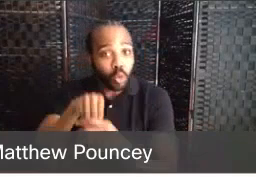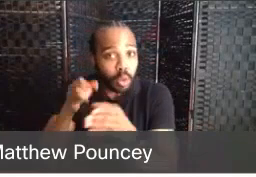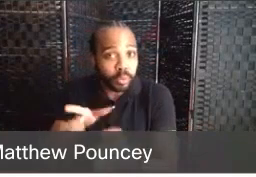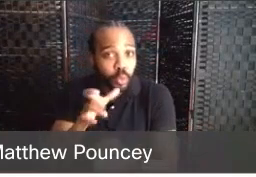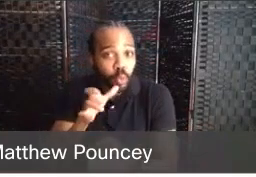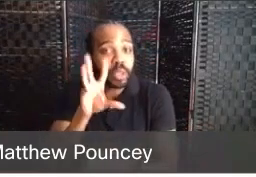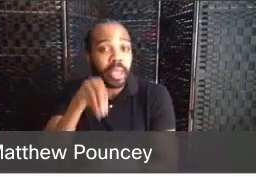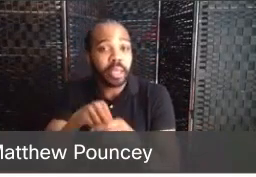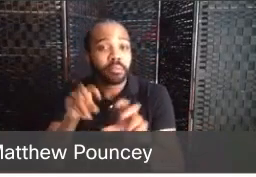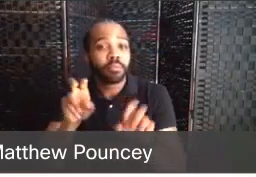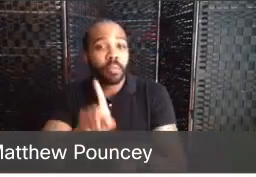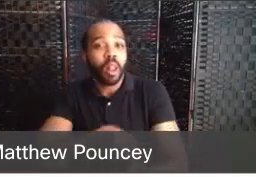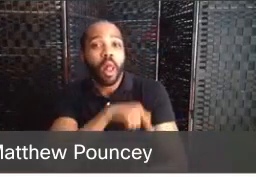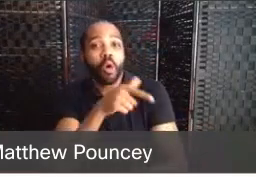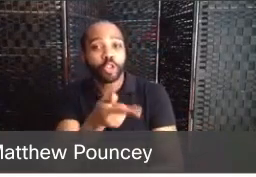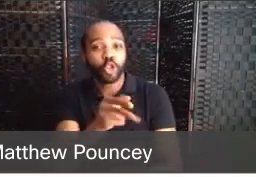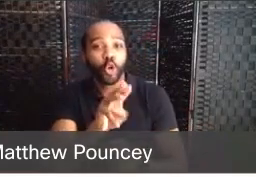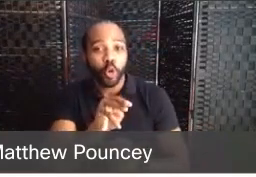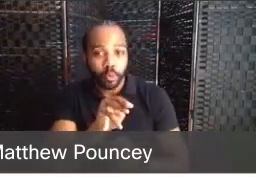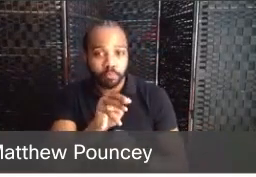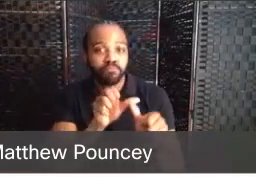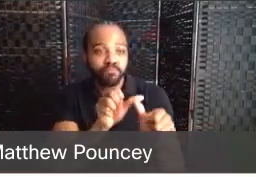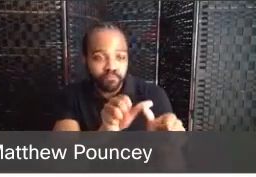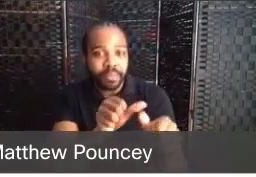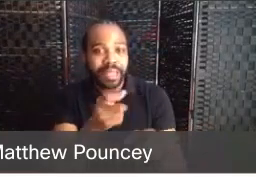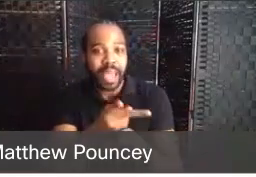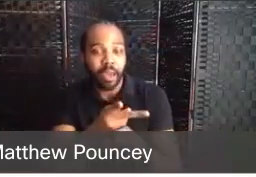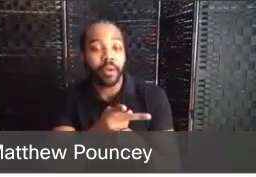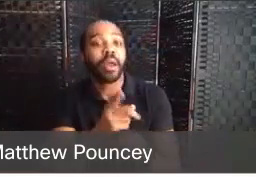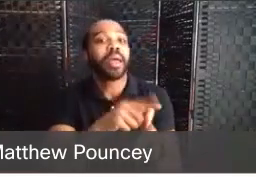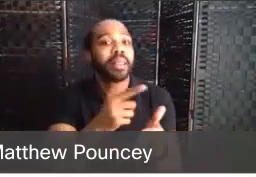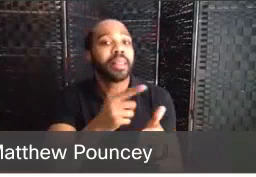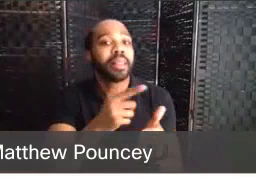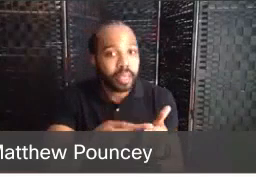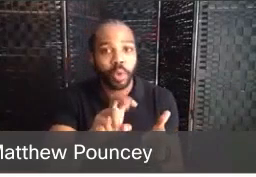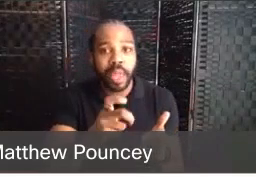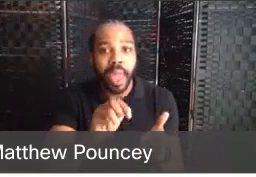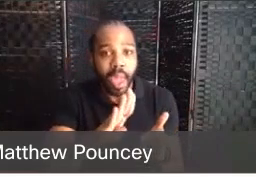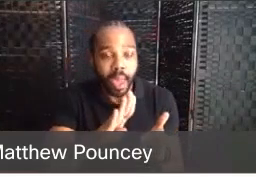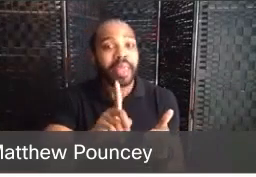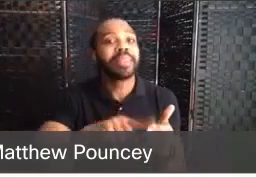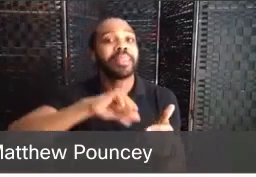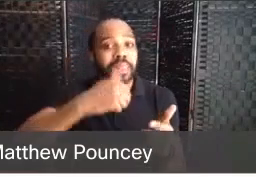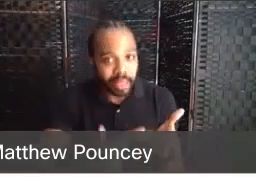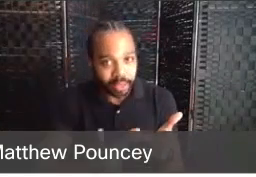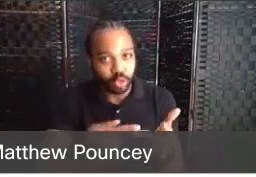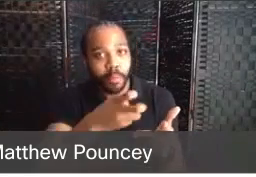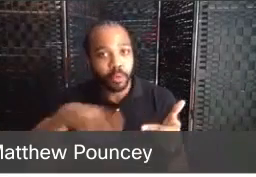care who's getting rehab before being able to transition back home.